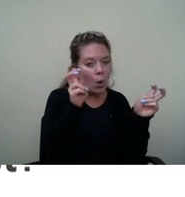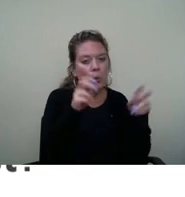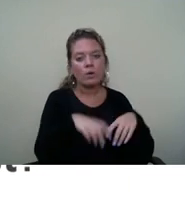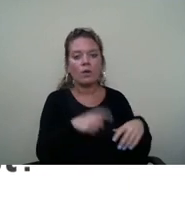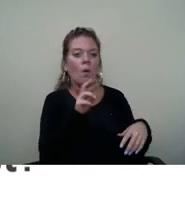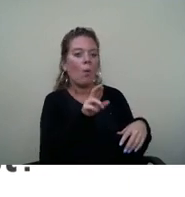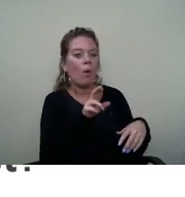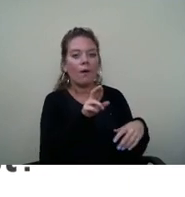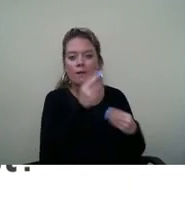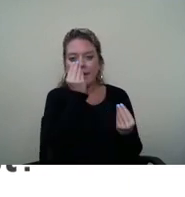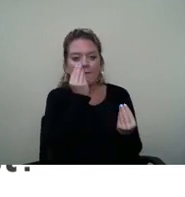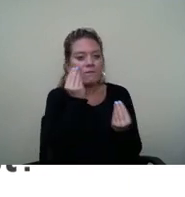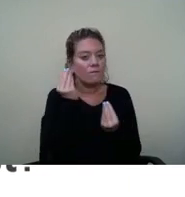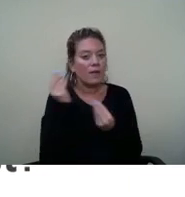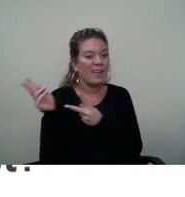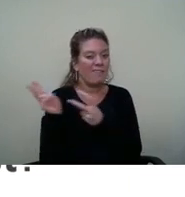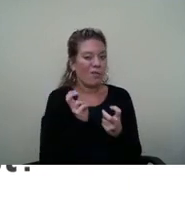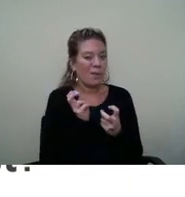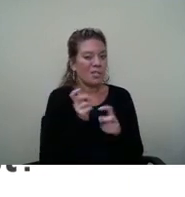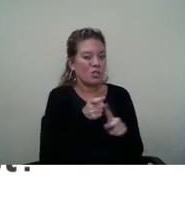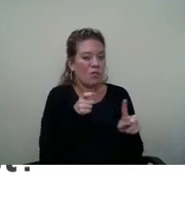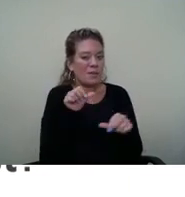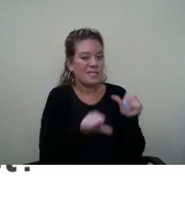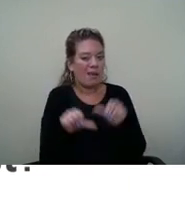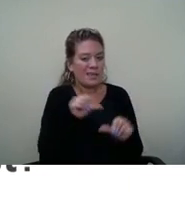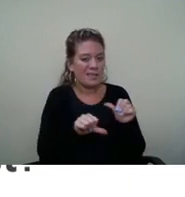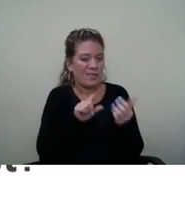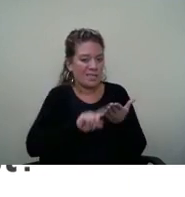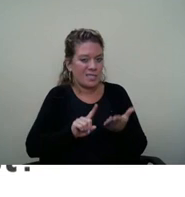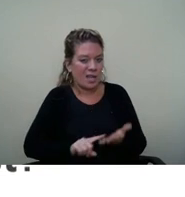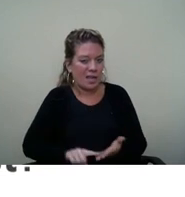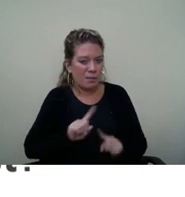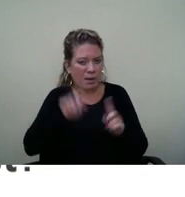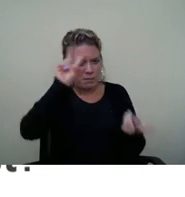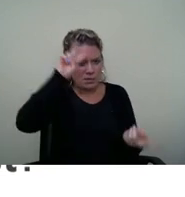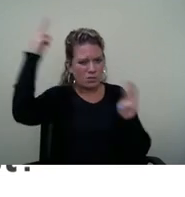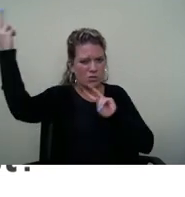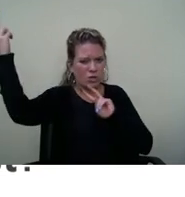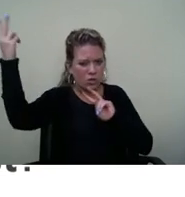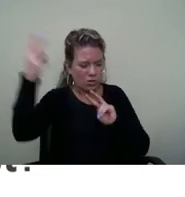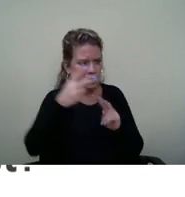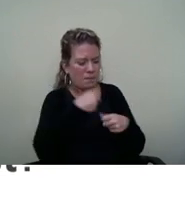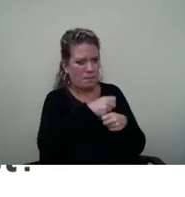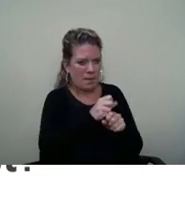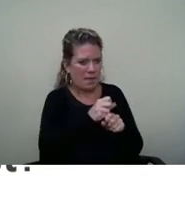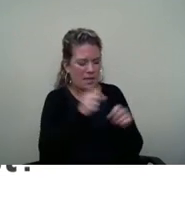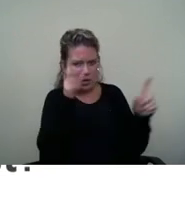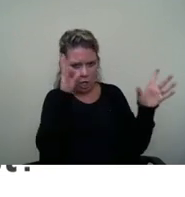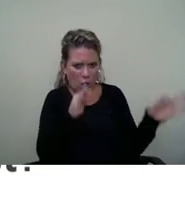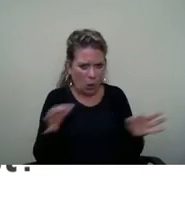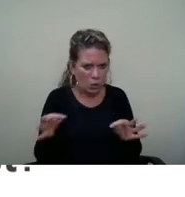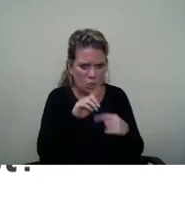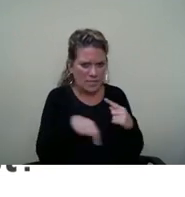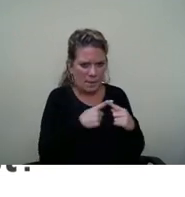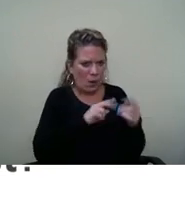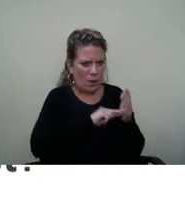someone took information from a scientific study out of context and they started making their own conclusions about what it meant